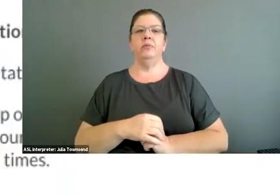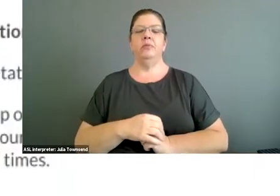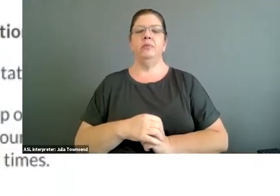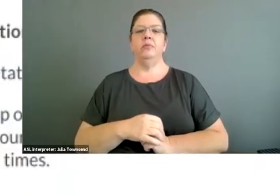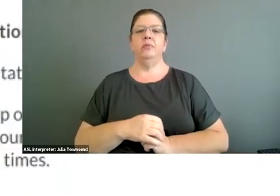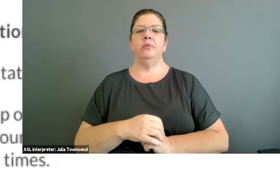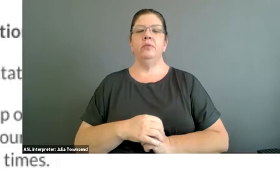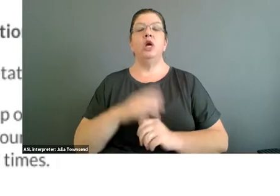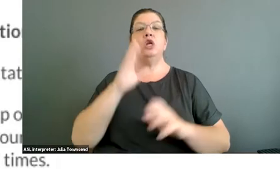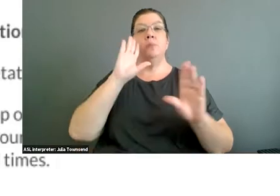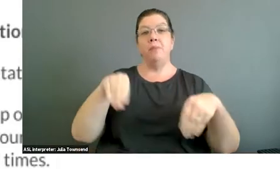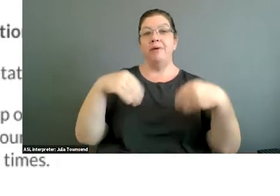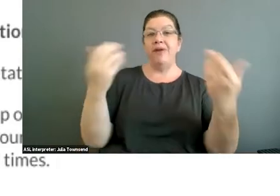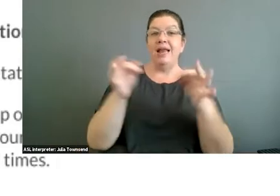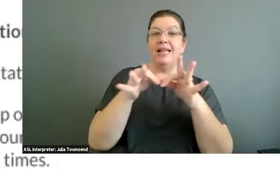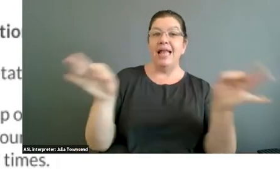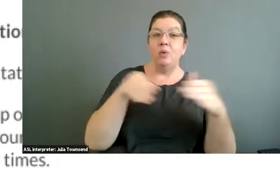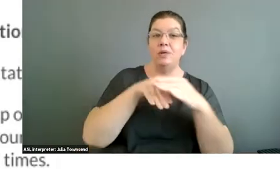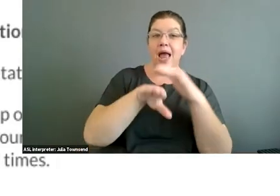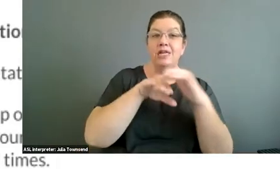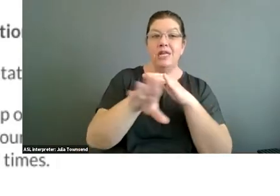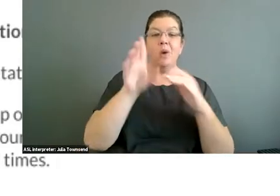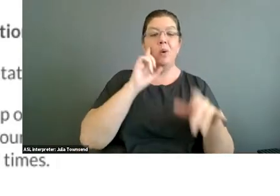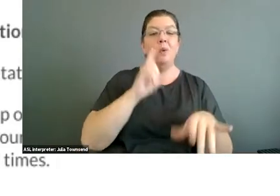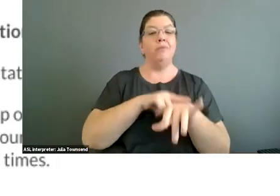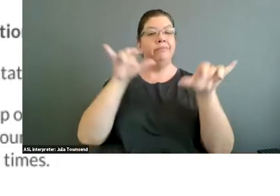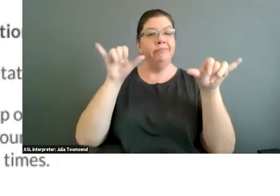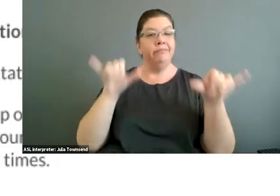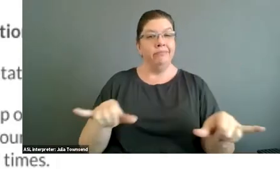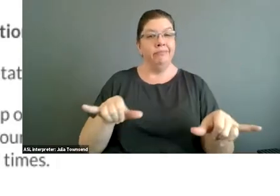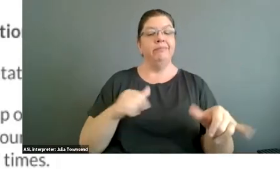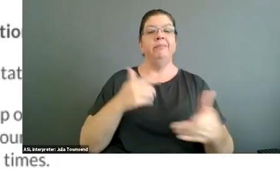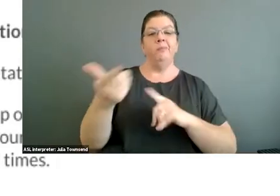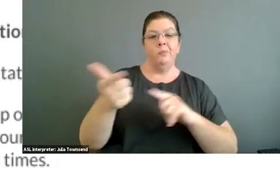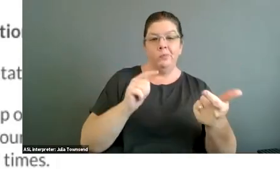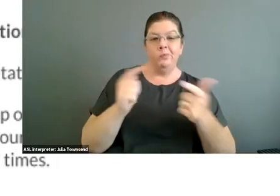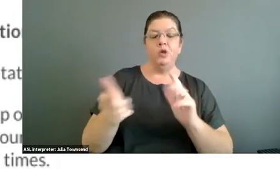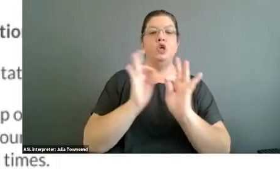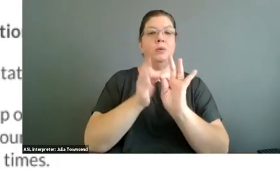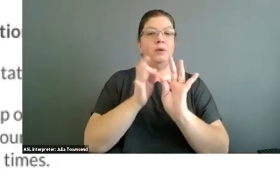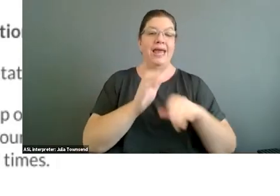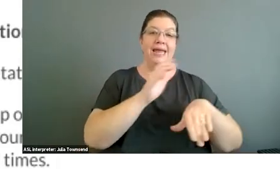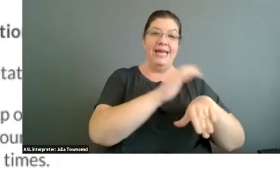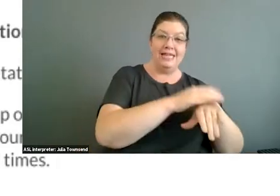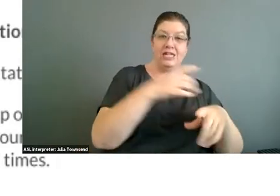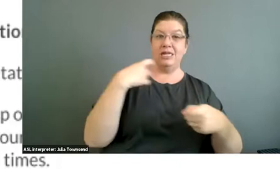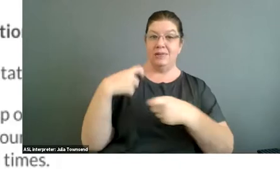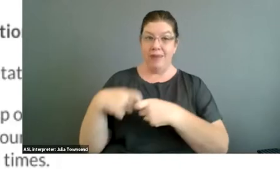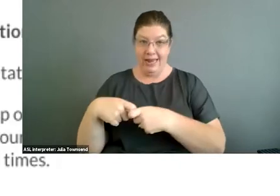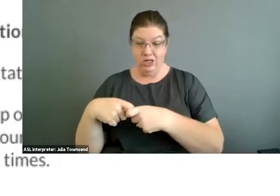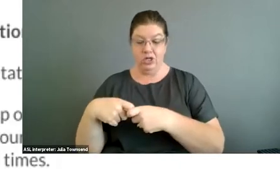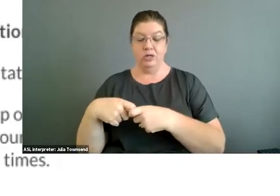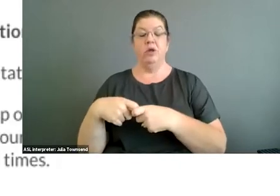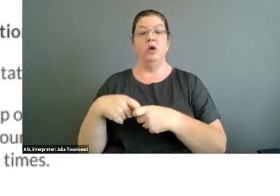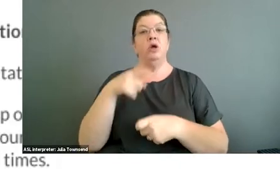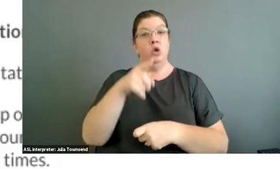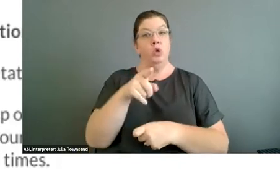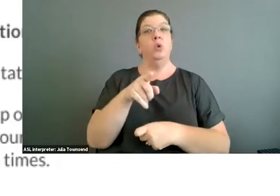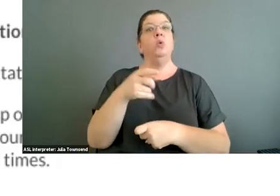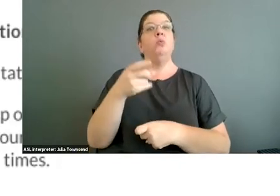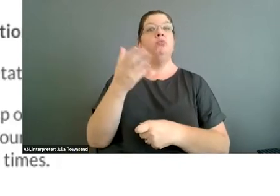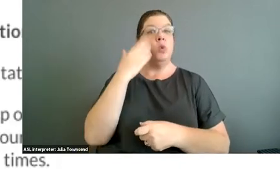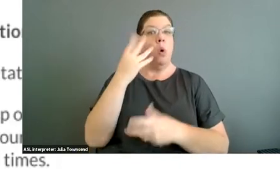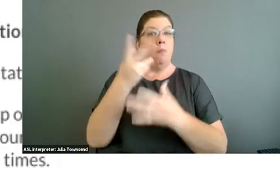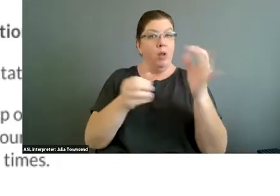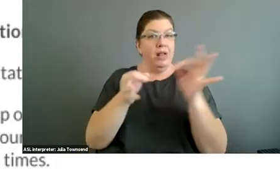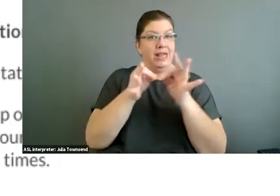In order to provide language access, we will be providing simultaneous bidirectional interpretation in English and Spanish. If you are bilingual, you do